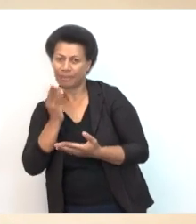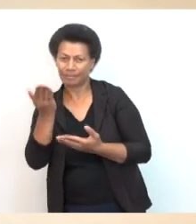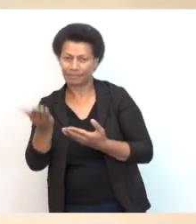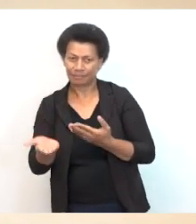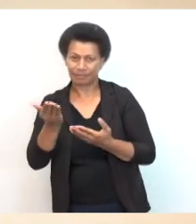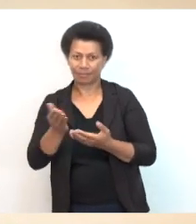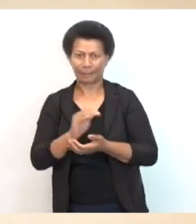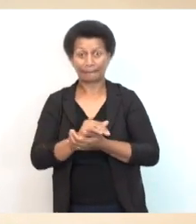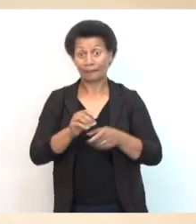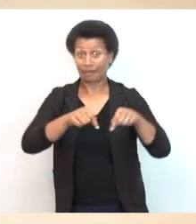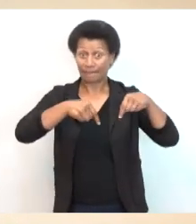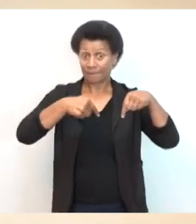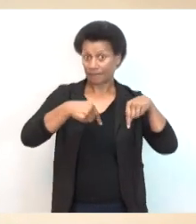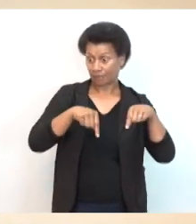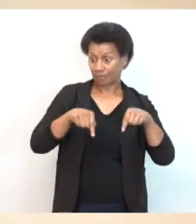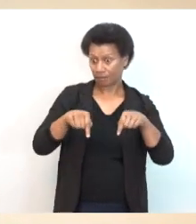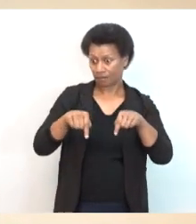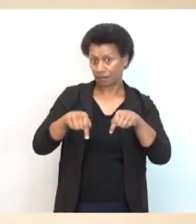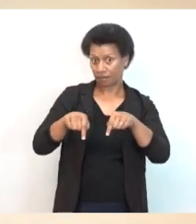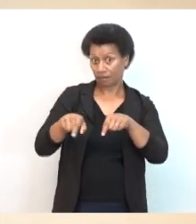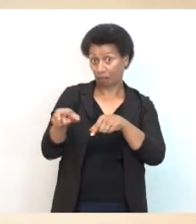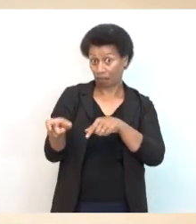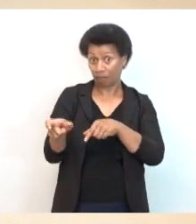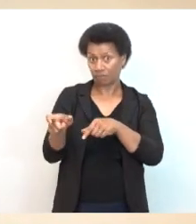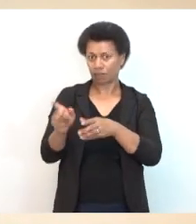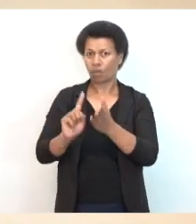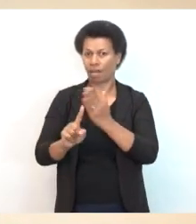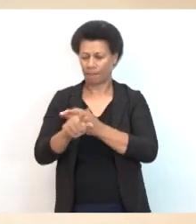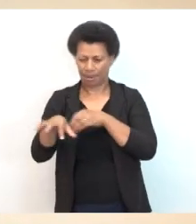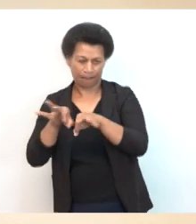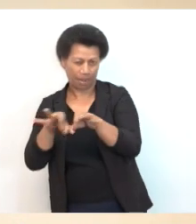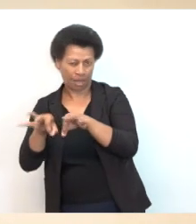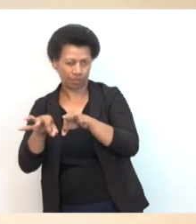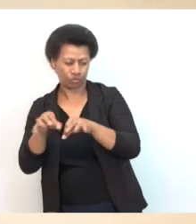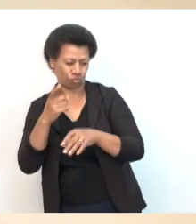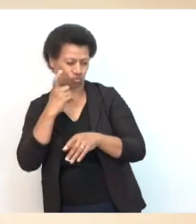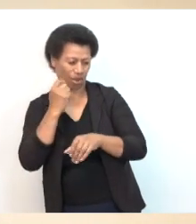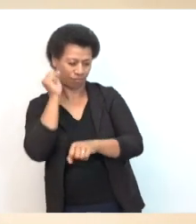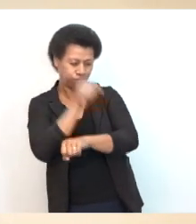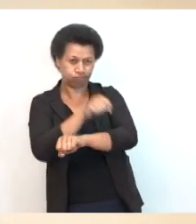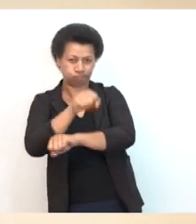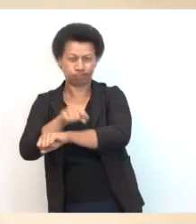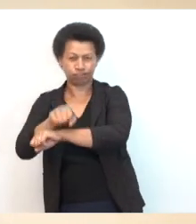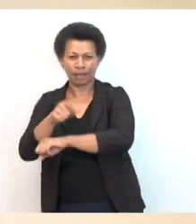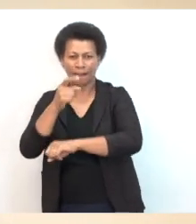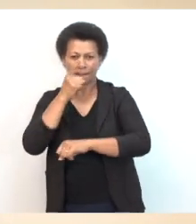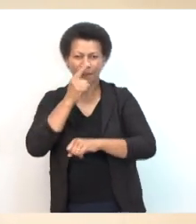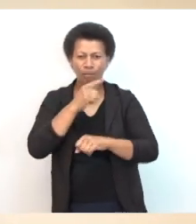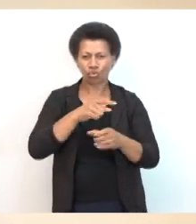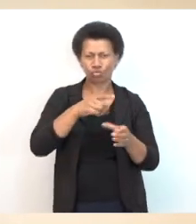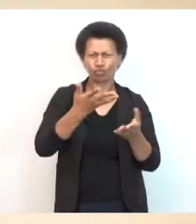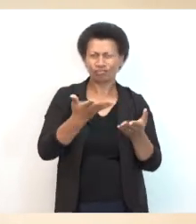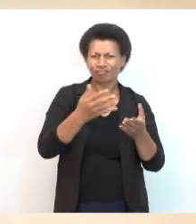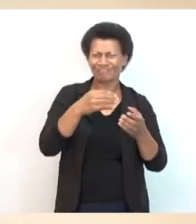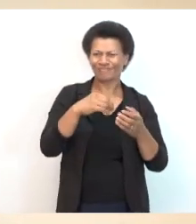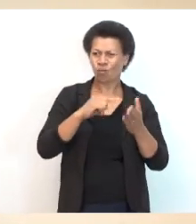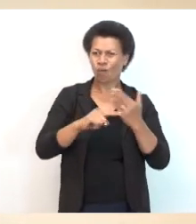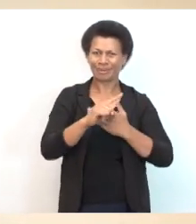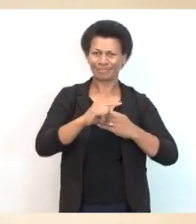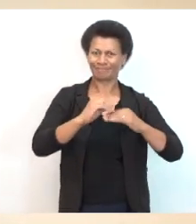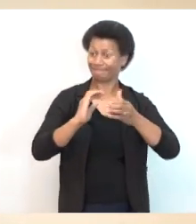This fear-mongering was designed to disempower our citizens, weaken investor confidence, incite instability, and